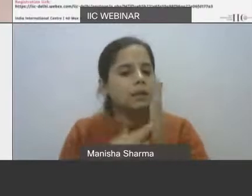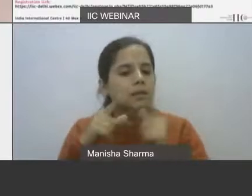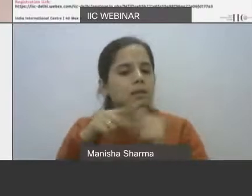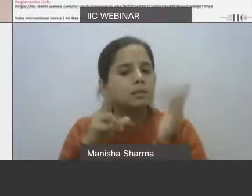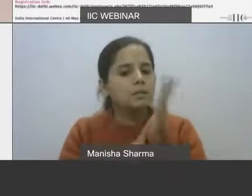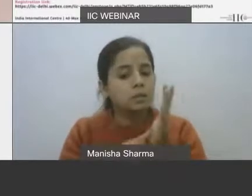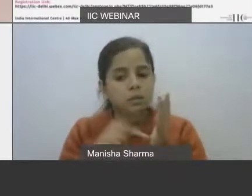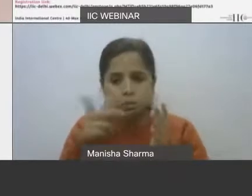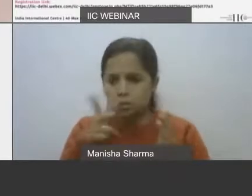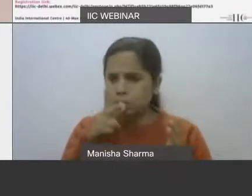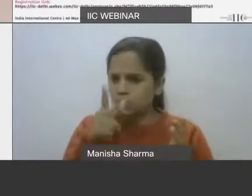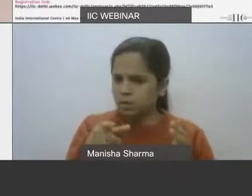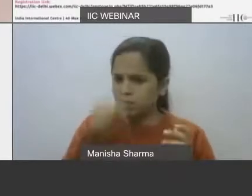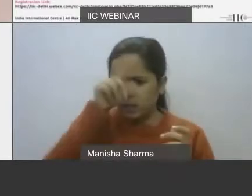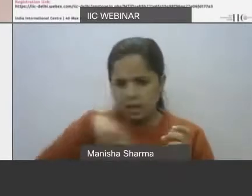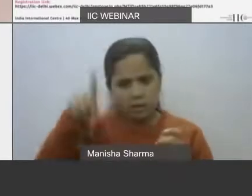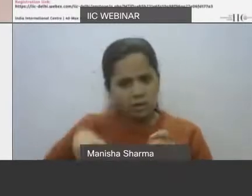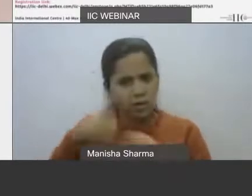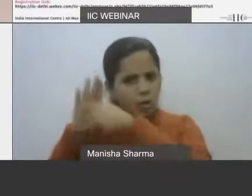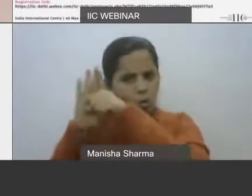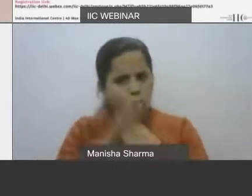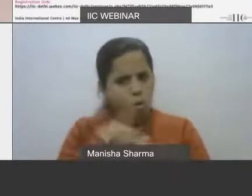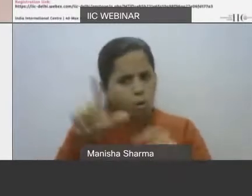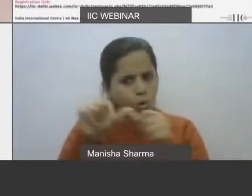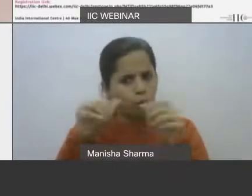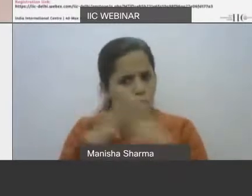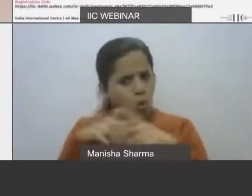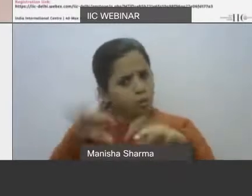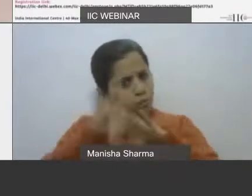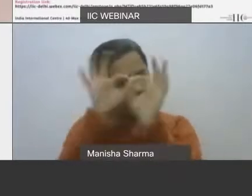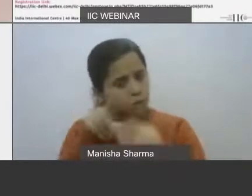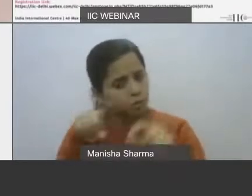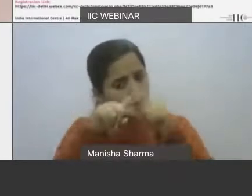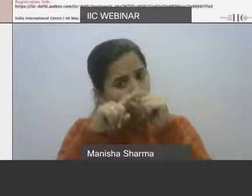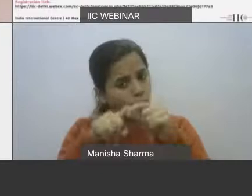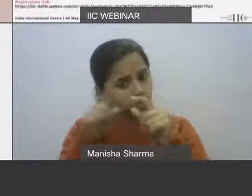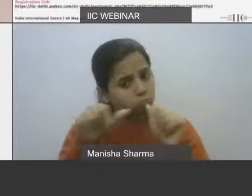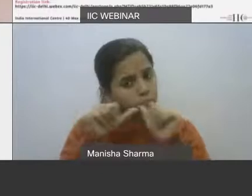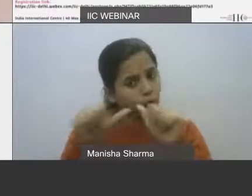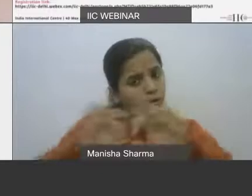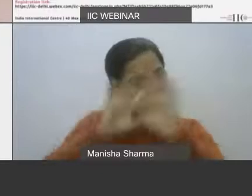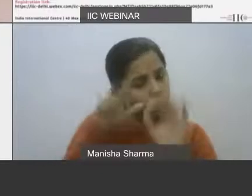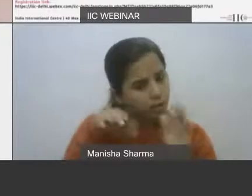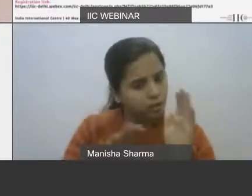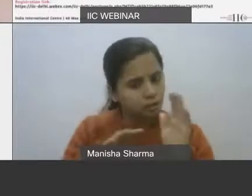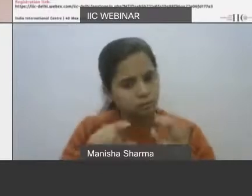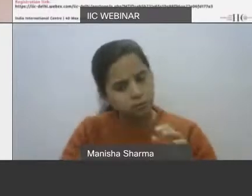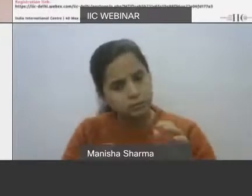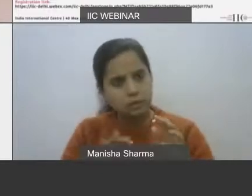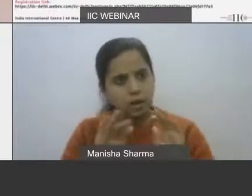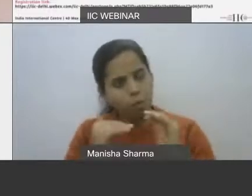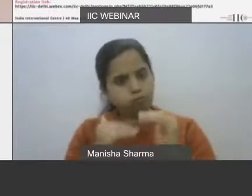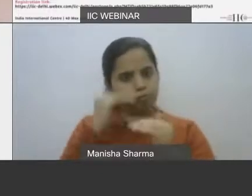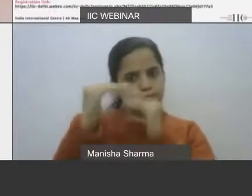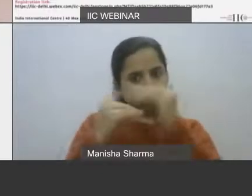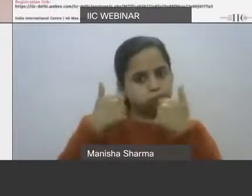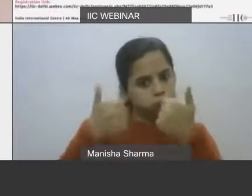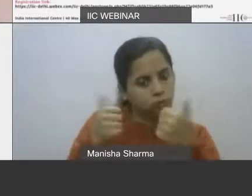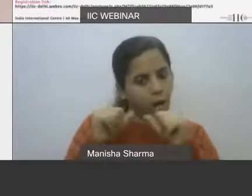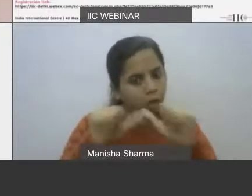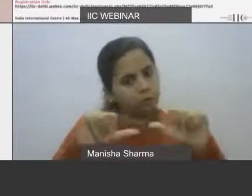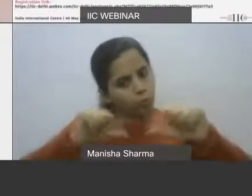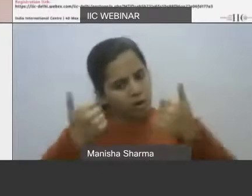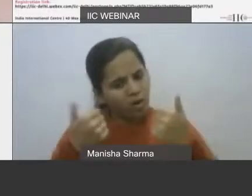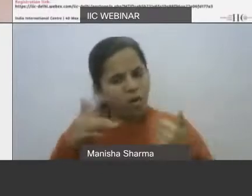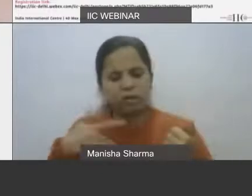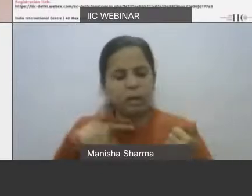you say that India's discrimination law is ready for this question? Has it already developed to a stage where it can answer this question? What